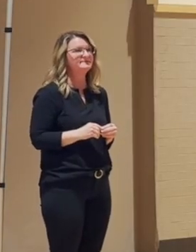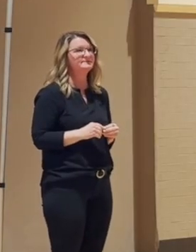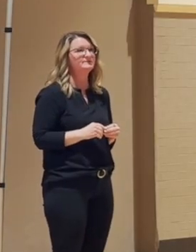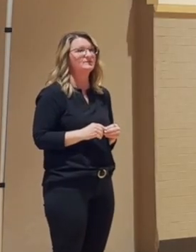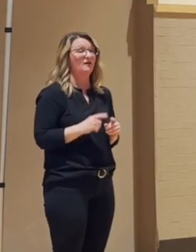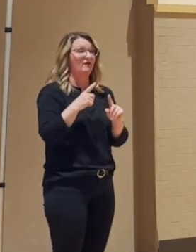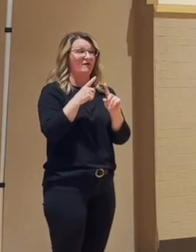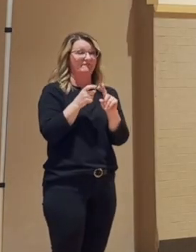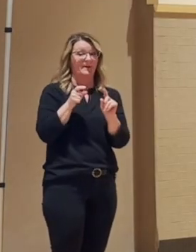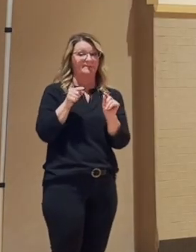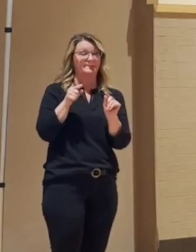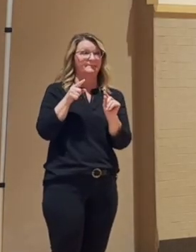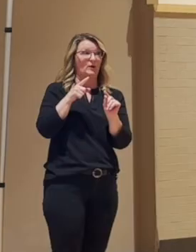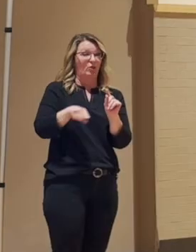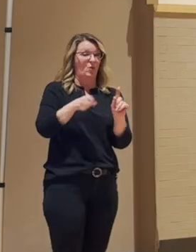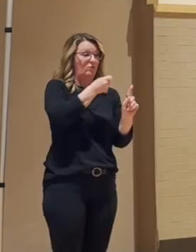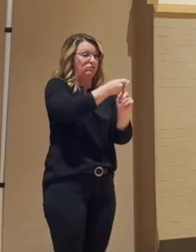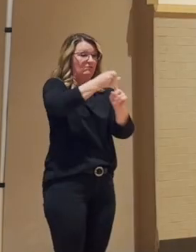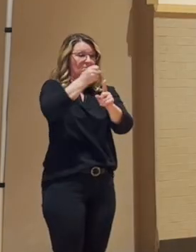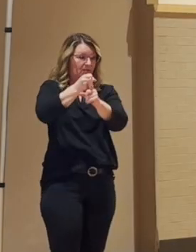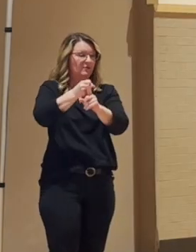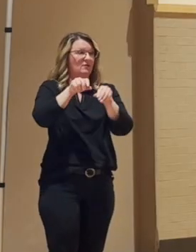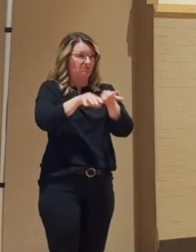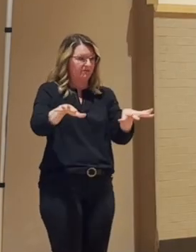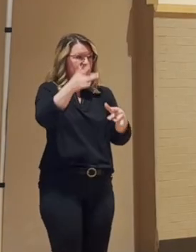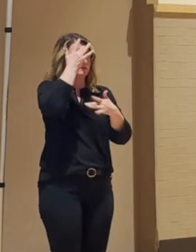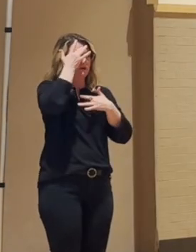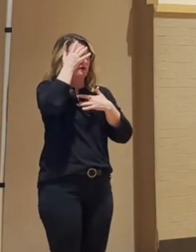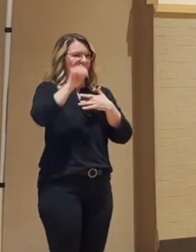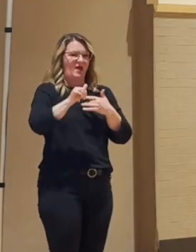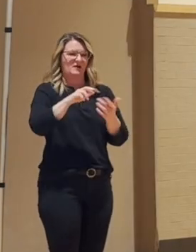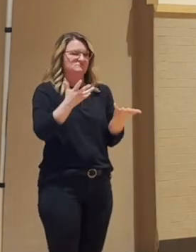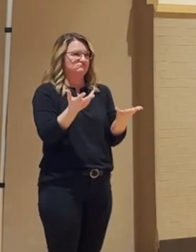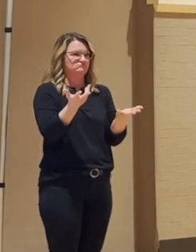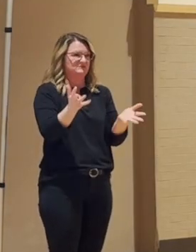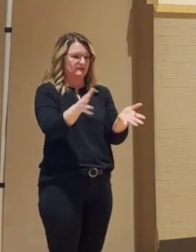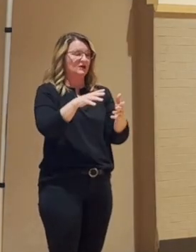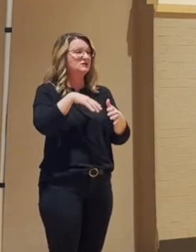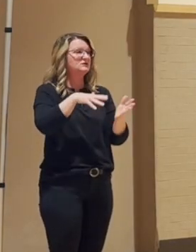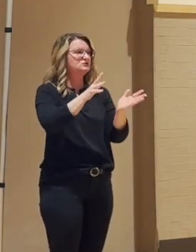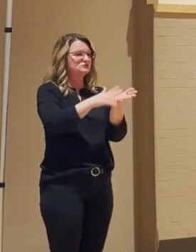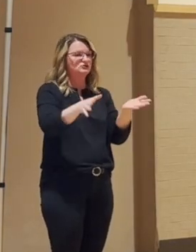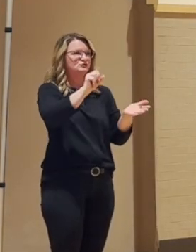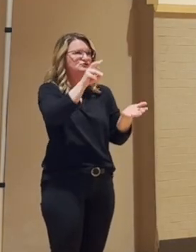Essentially from those epidemics, raw sewage was going out into our waterways.